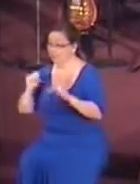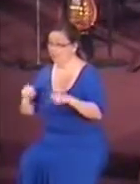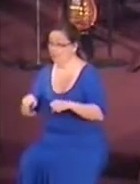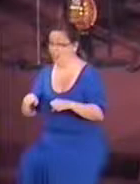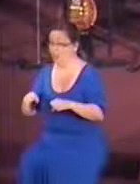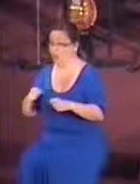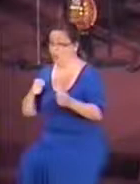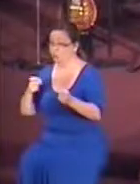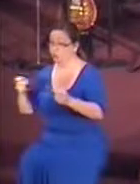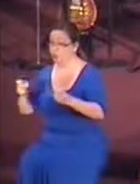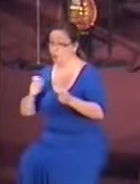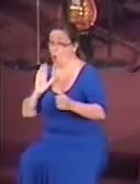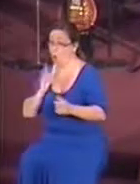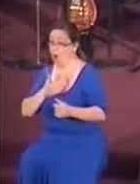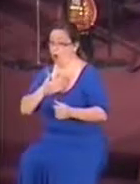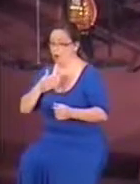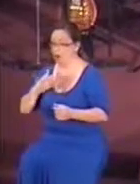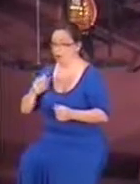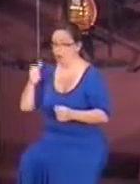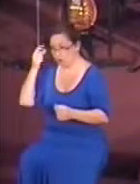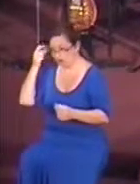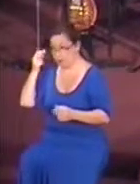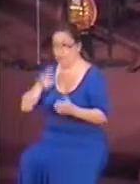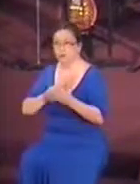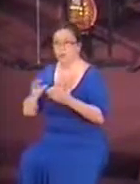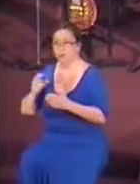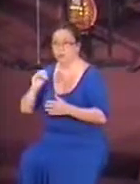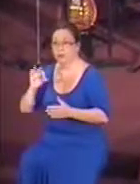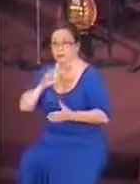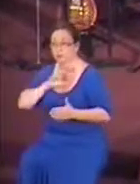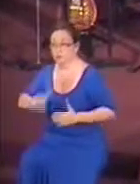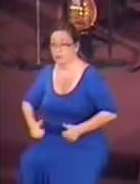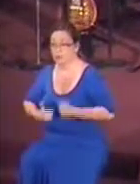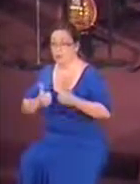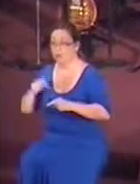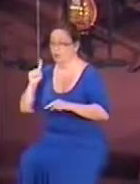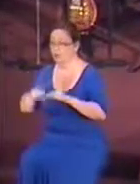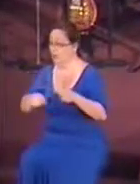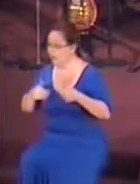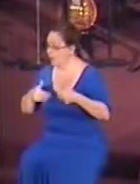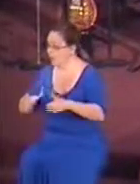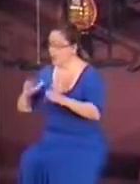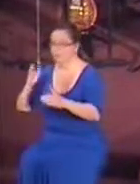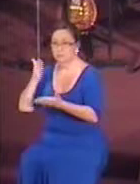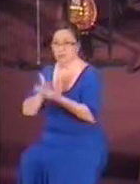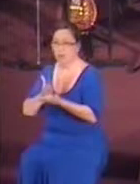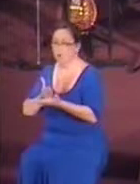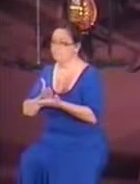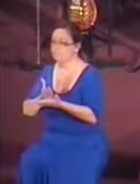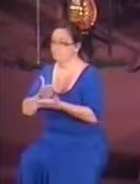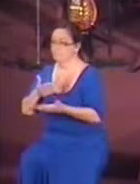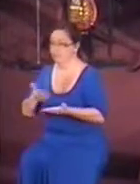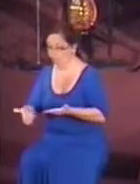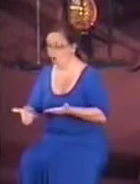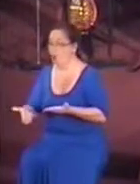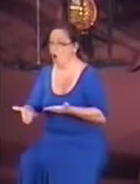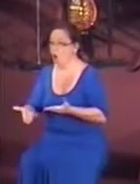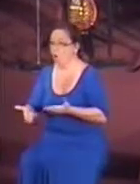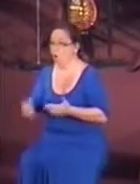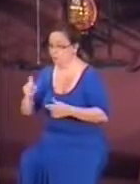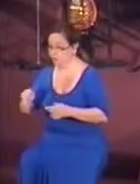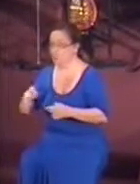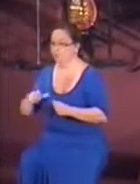the intellectual truth of Christianity, and we can't let it stop there. And so we're coming full